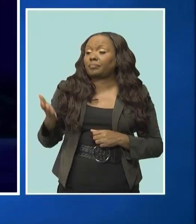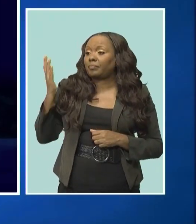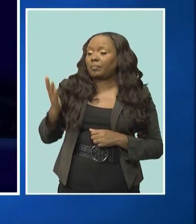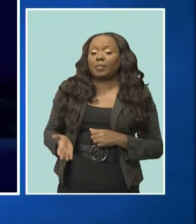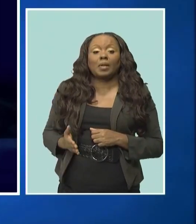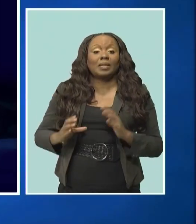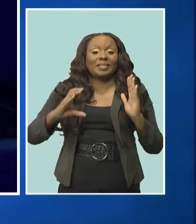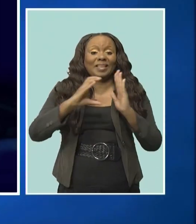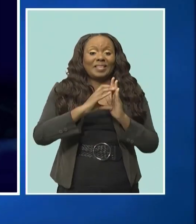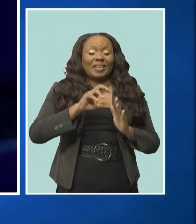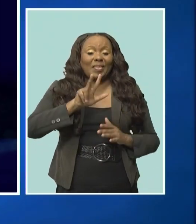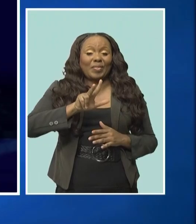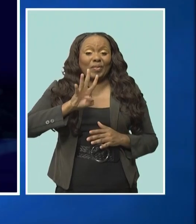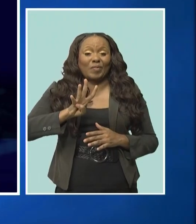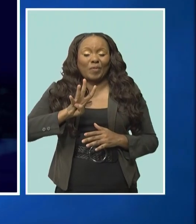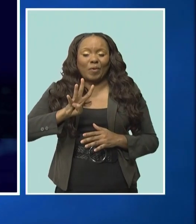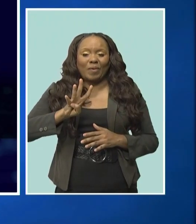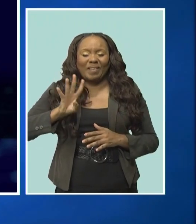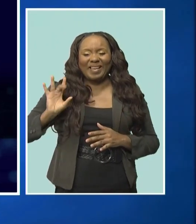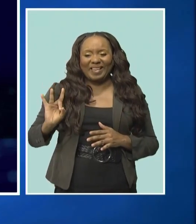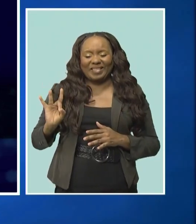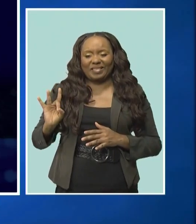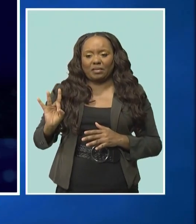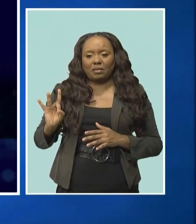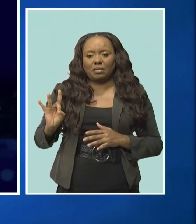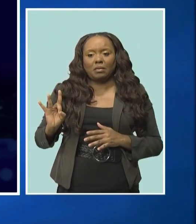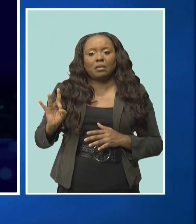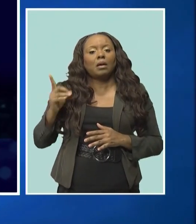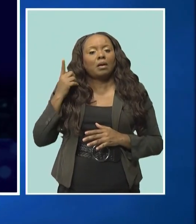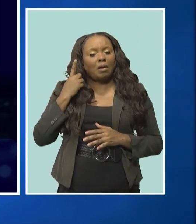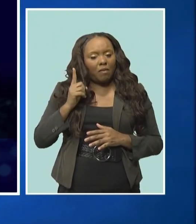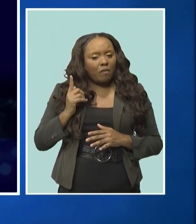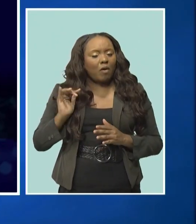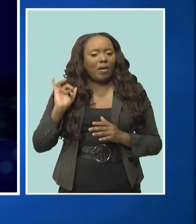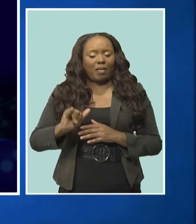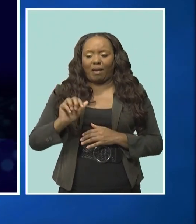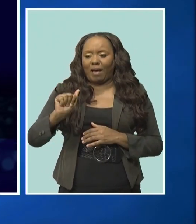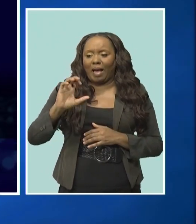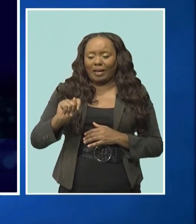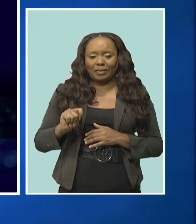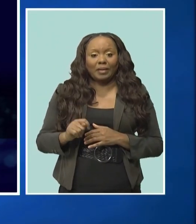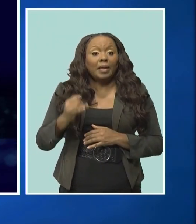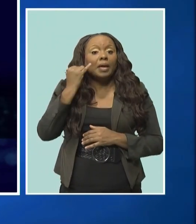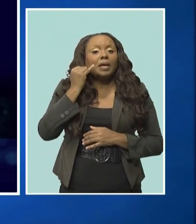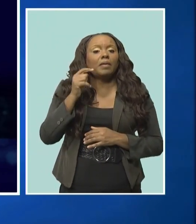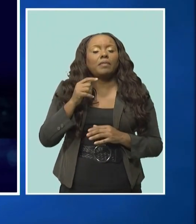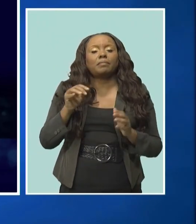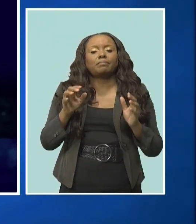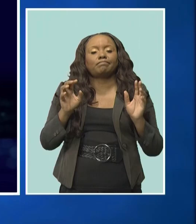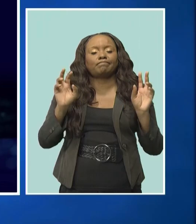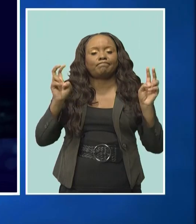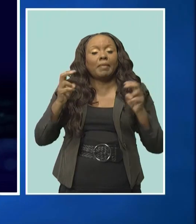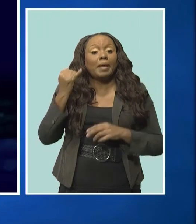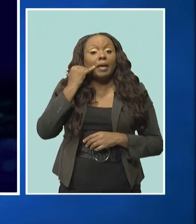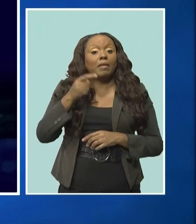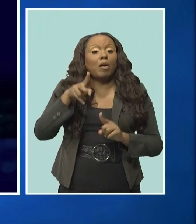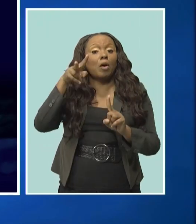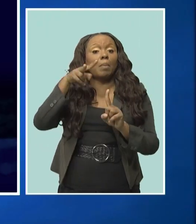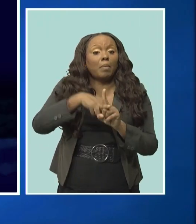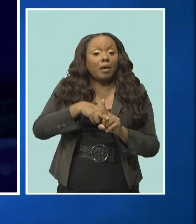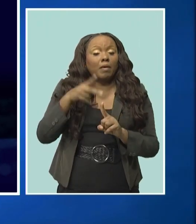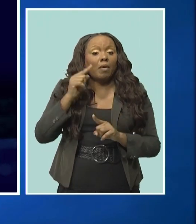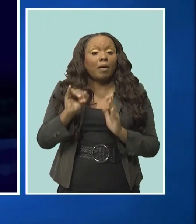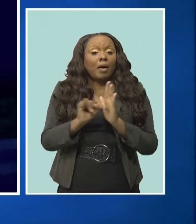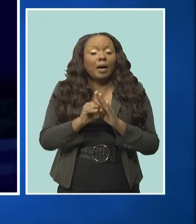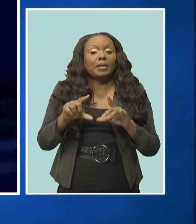Section 34(8) of the Barbados Identity Management Act, which provides that a person who applies for an ID card outside of the transitional